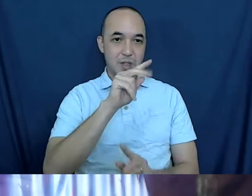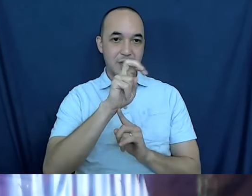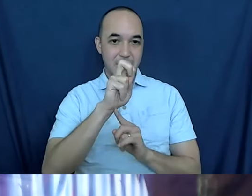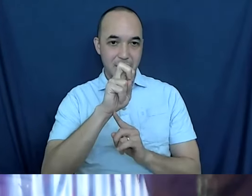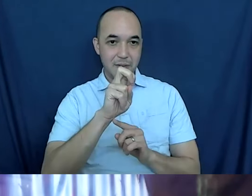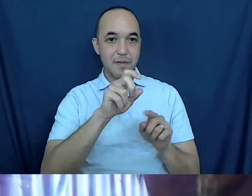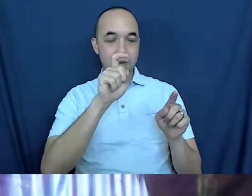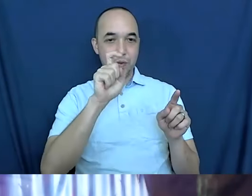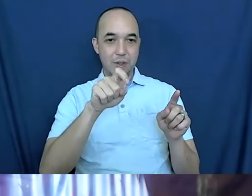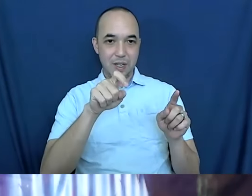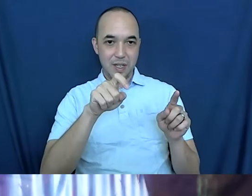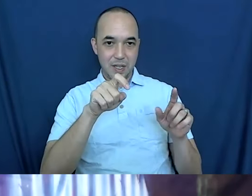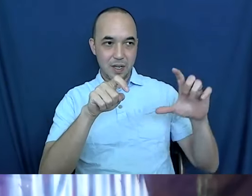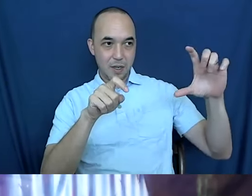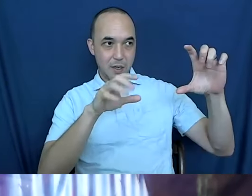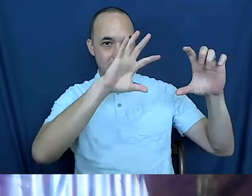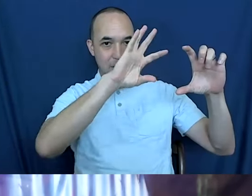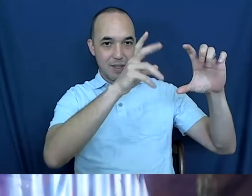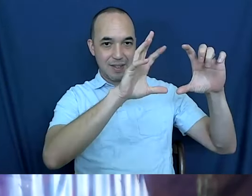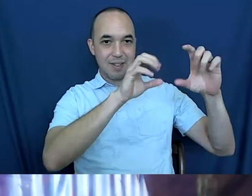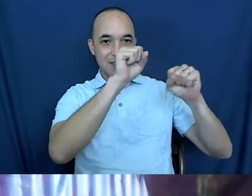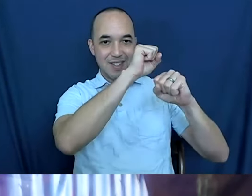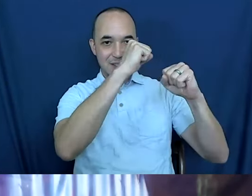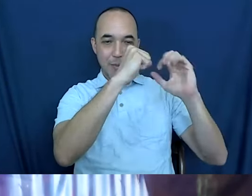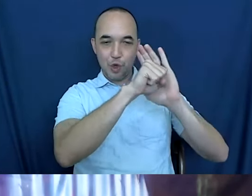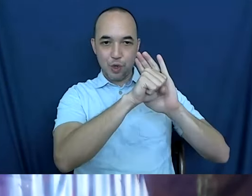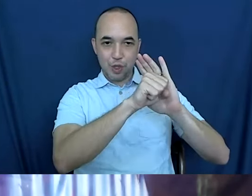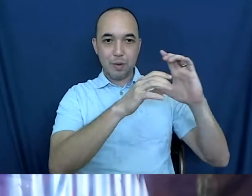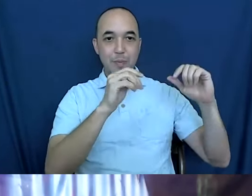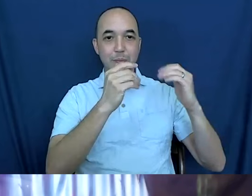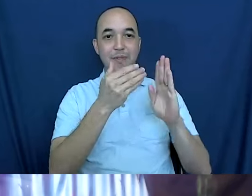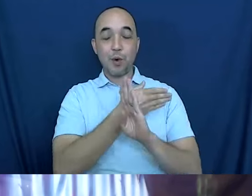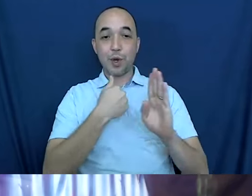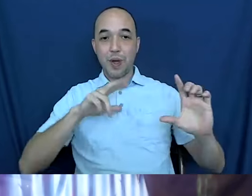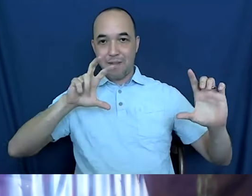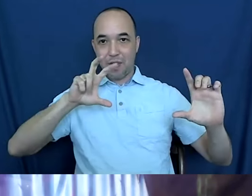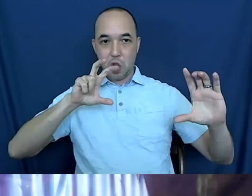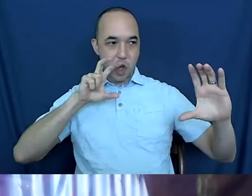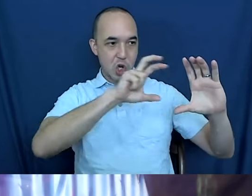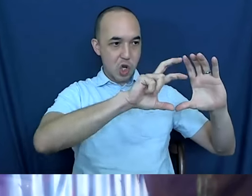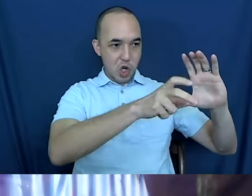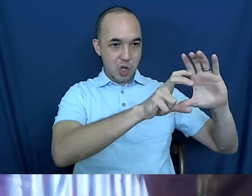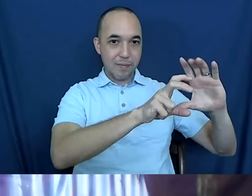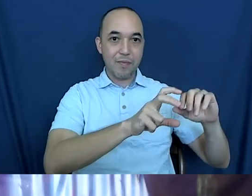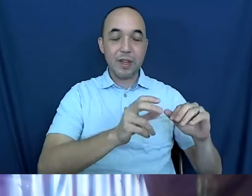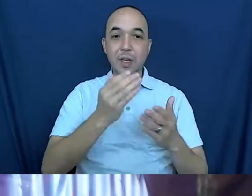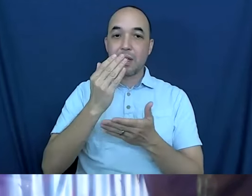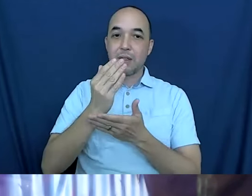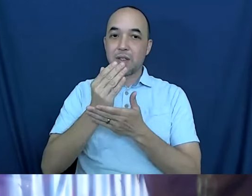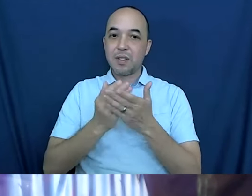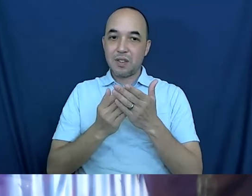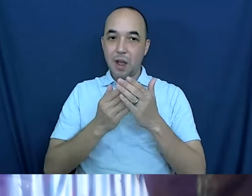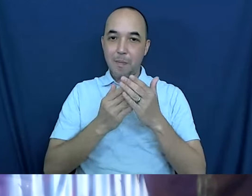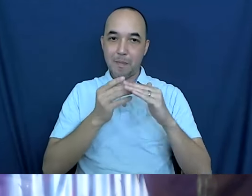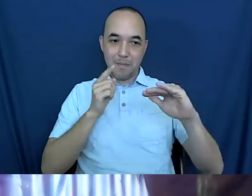symbols before you put in like a talon or a claw into a wall. And there were some dungeons where you would enter and the first one was already done. They